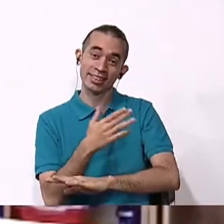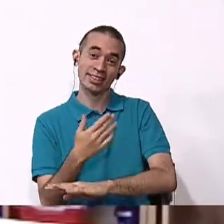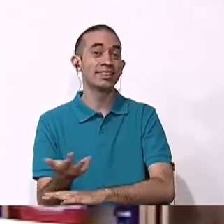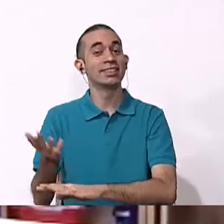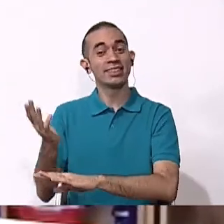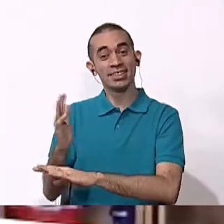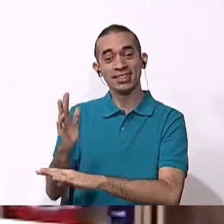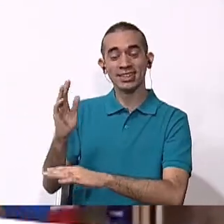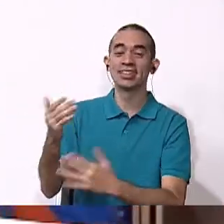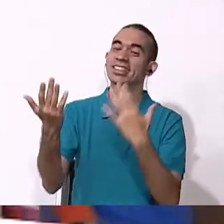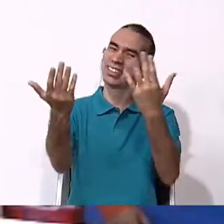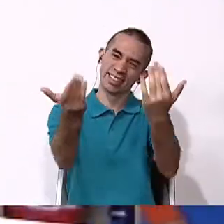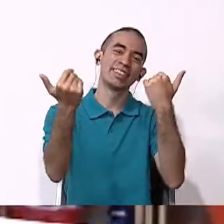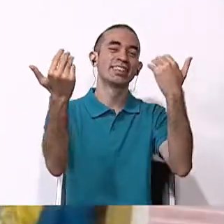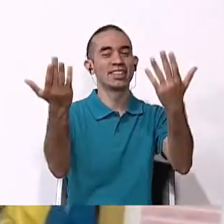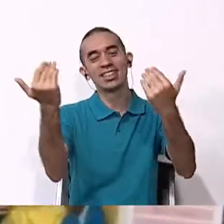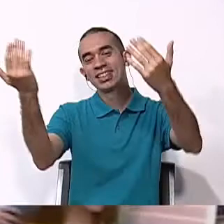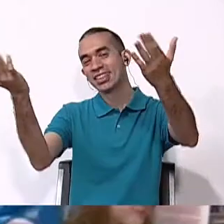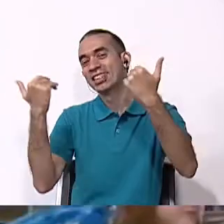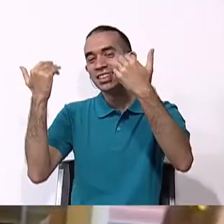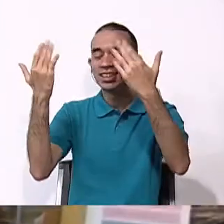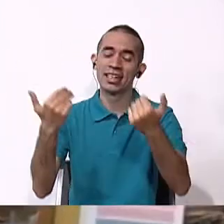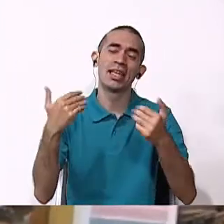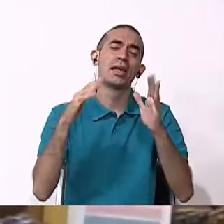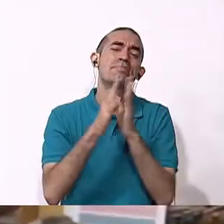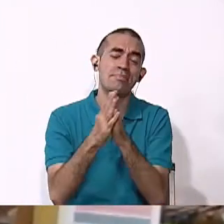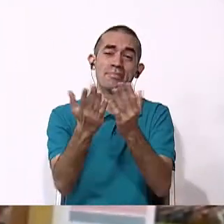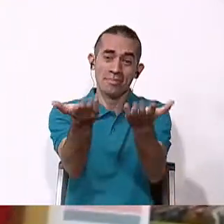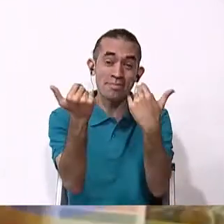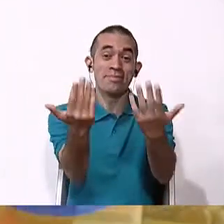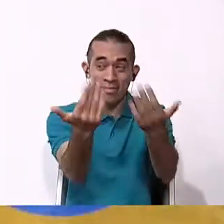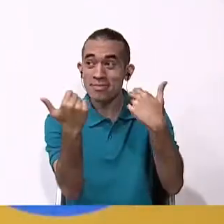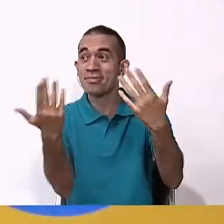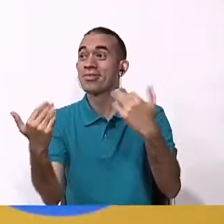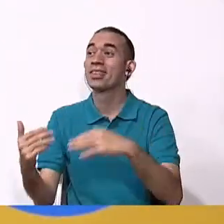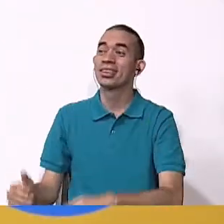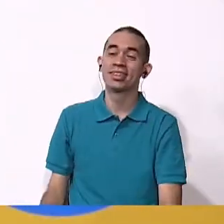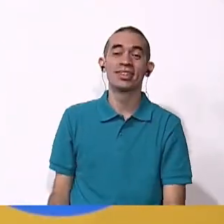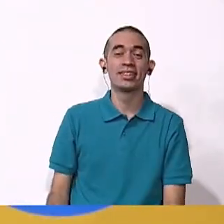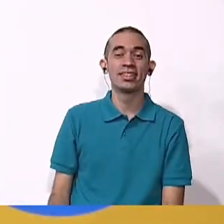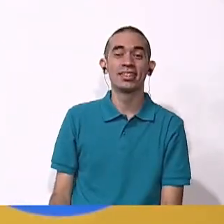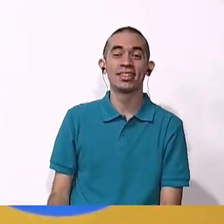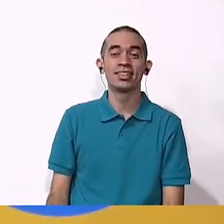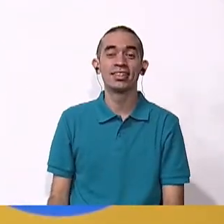in. Please come in. Oh, please come in.